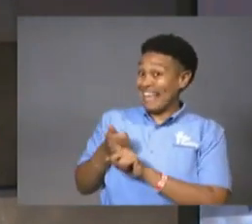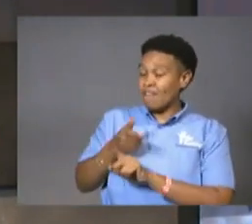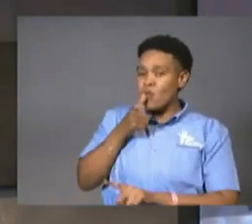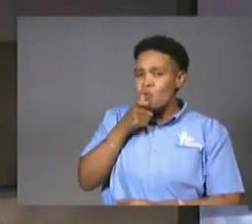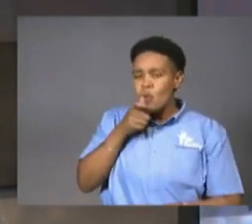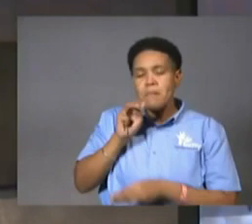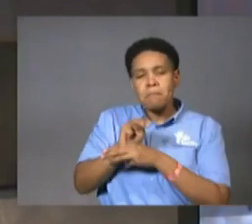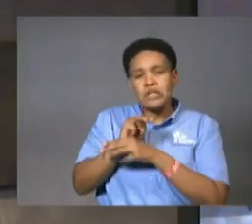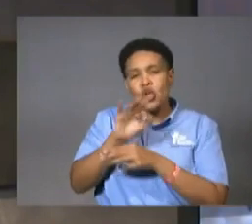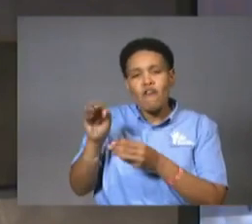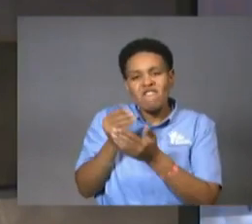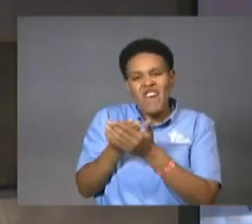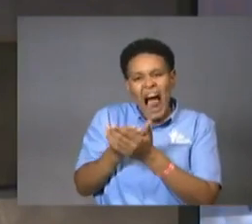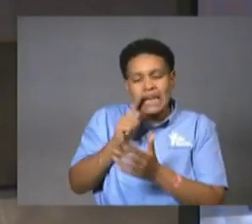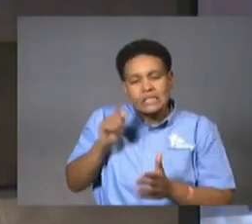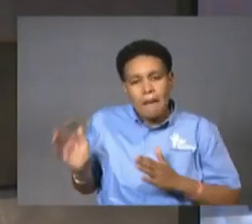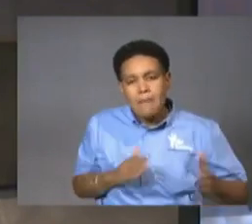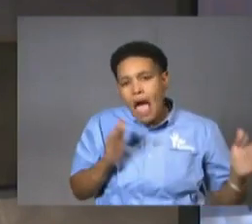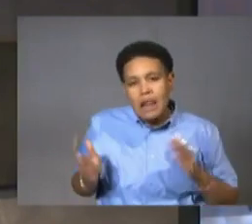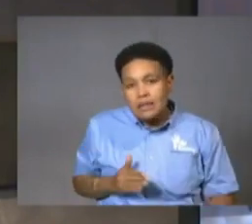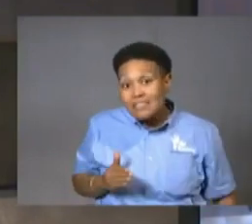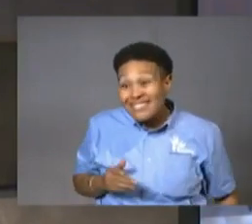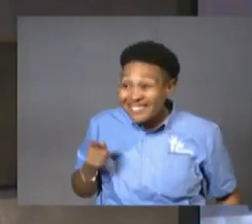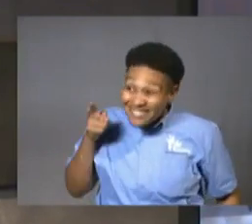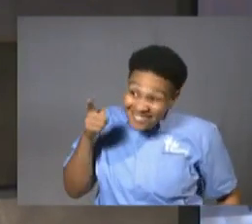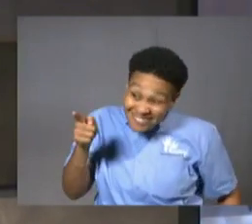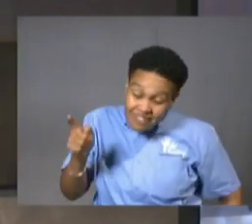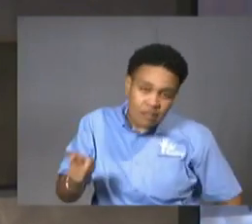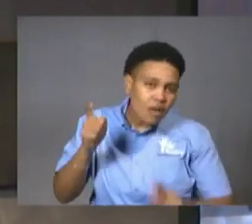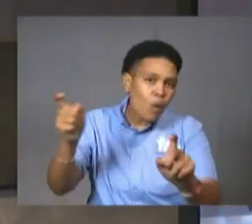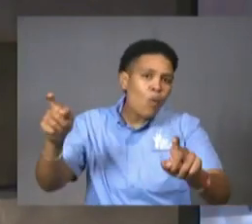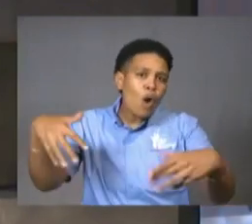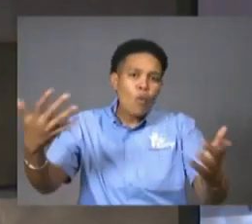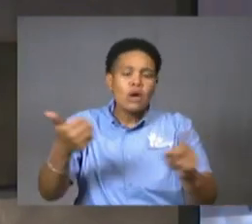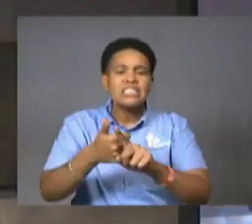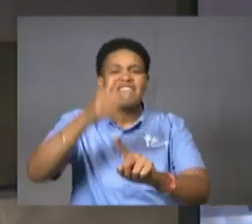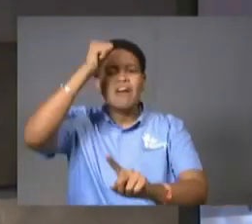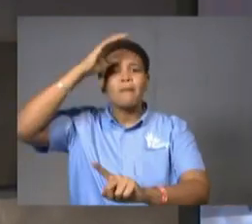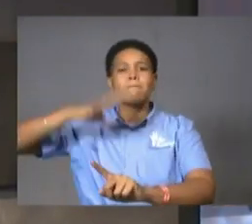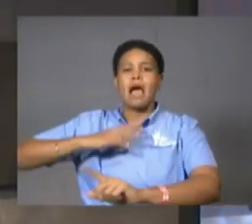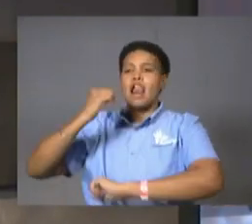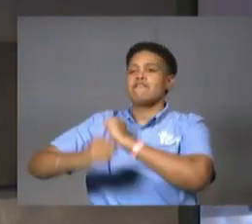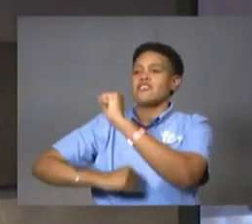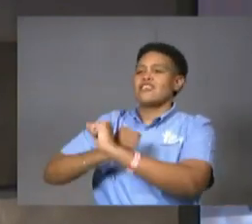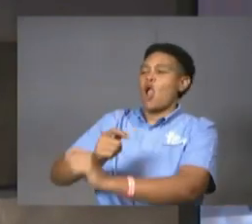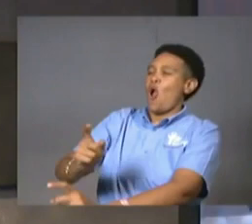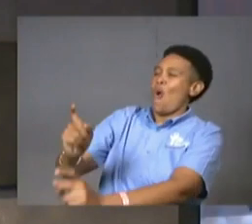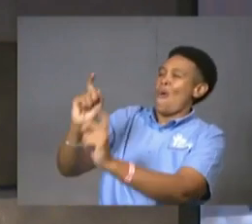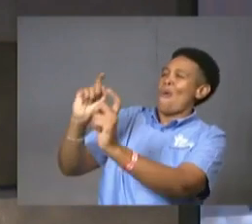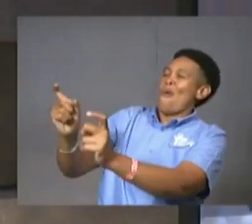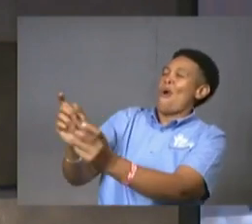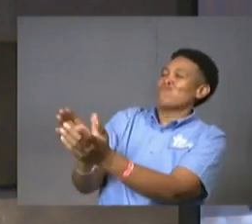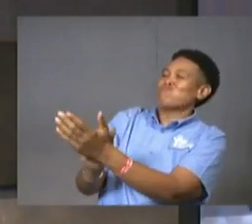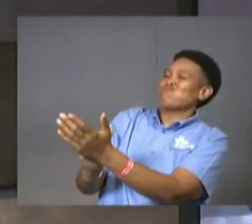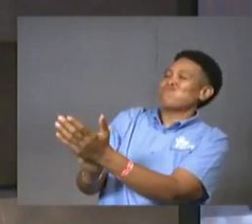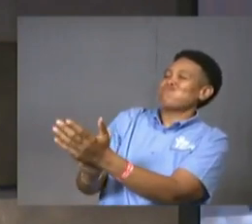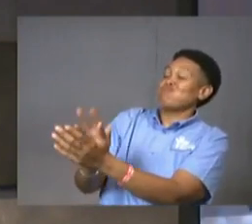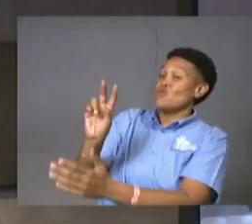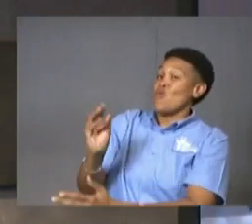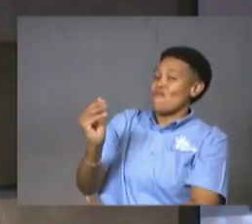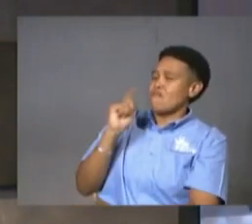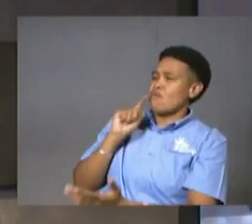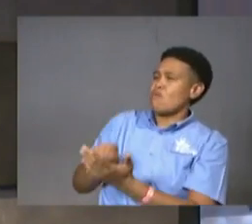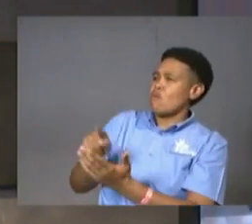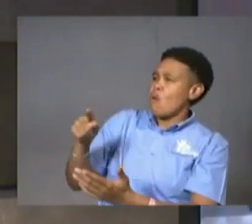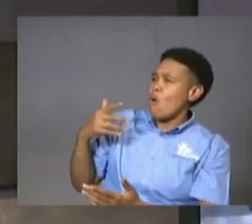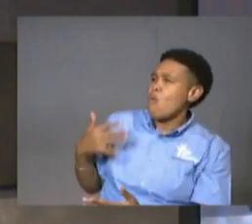Planning. And he was awarded Man of the Year in 2015 in recognition of the